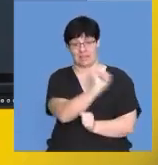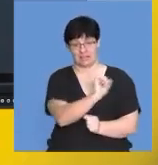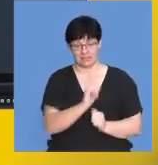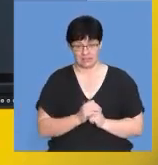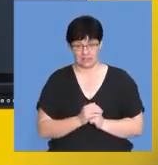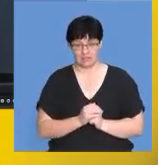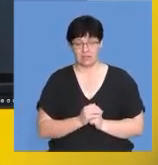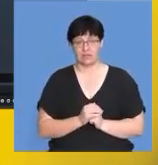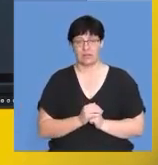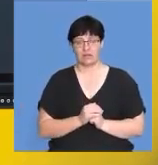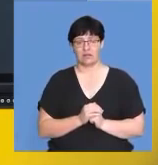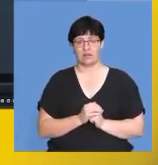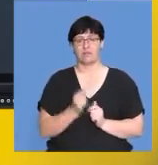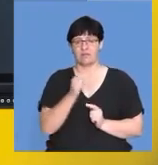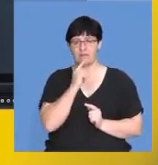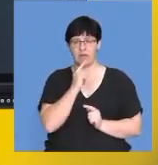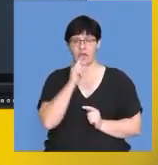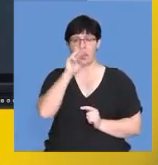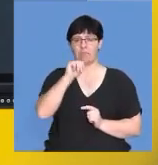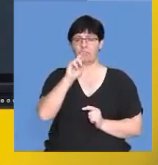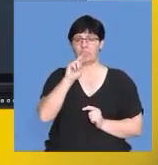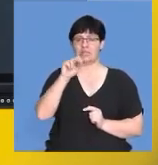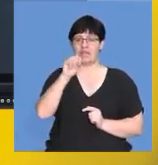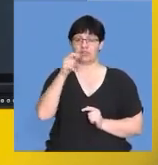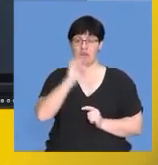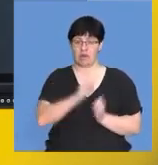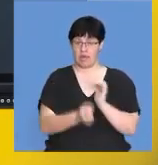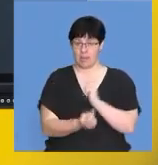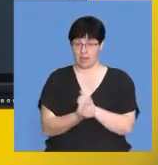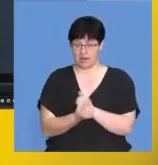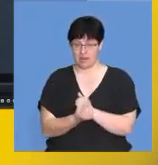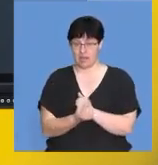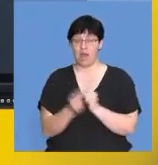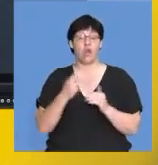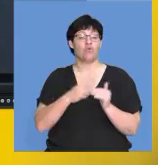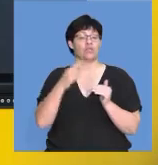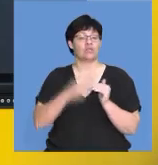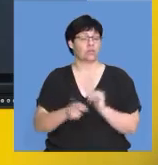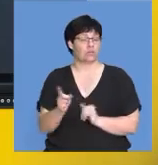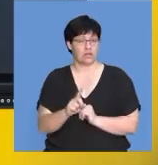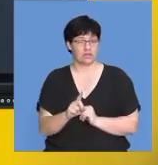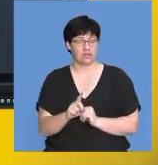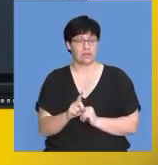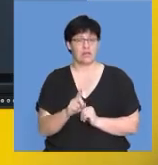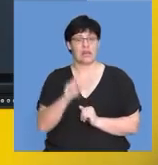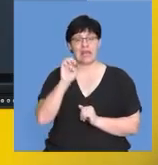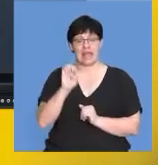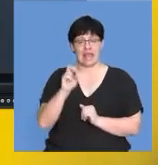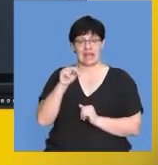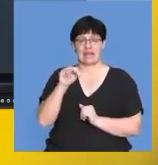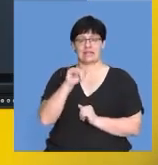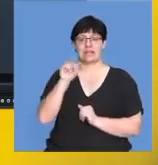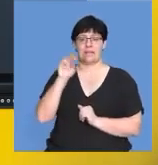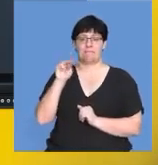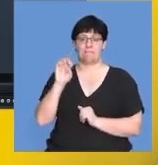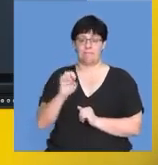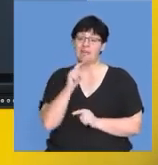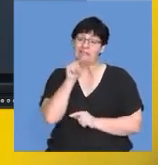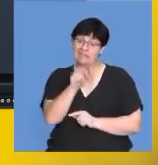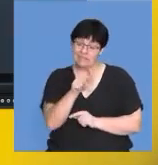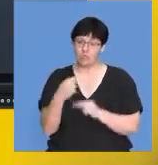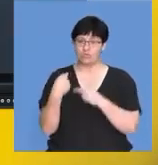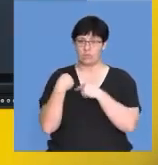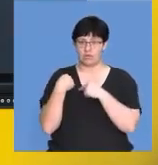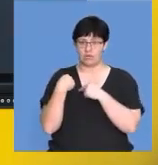And essentially it was a mutation that took place that resulted in an enzyme that is responsible